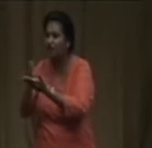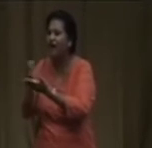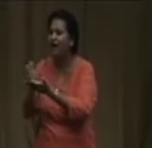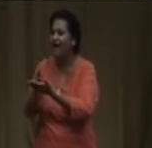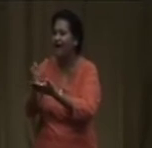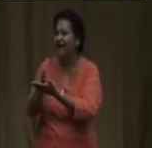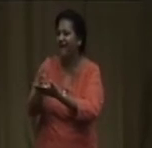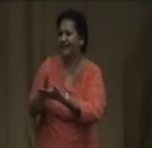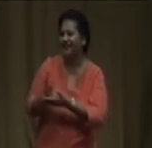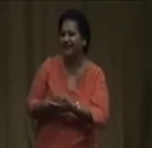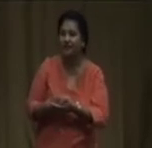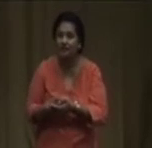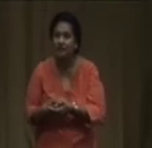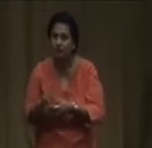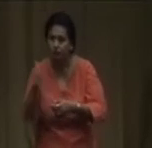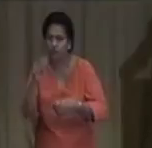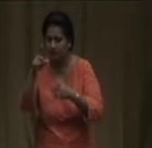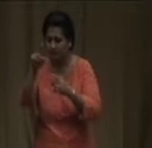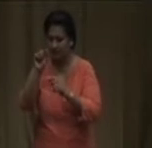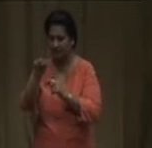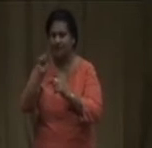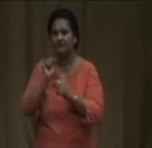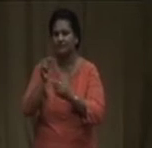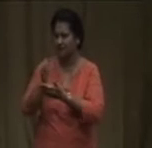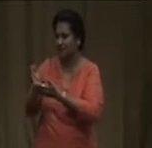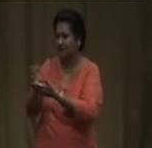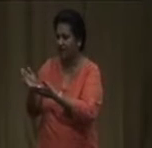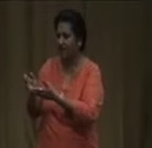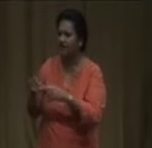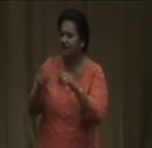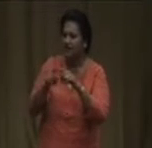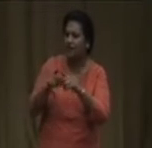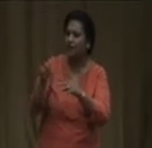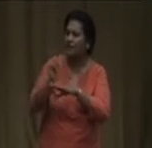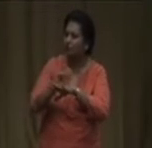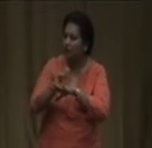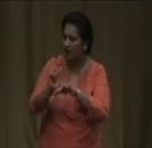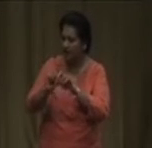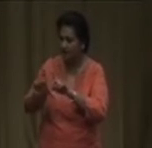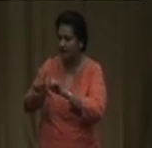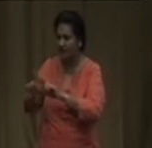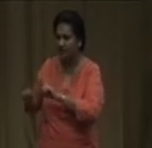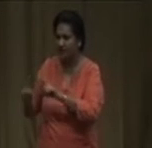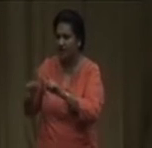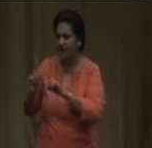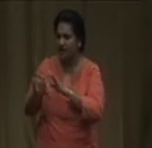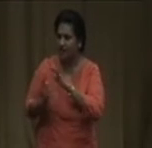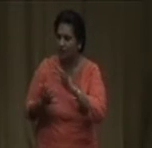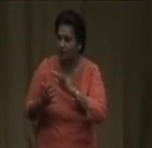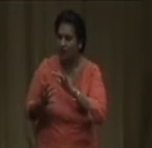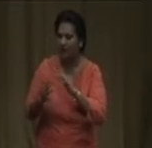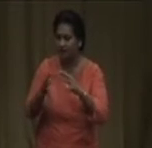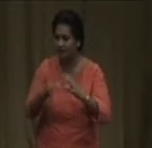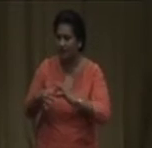a open source alternative to Twitter for microblogging posts and having a social